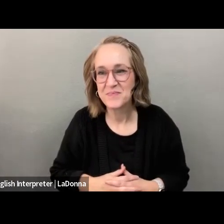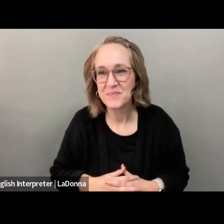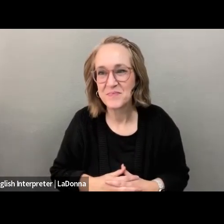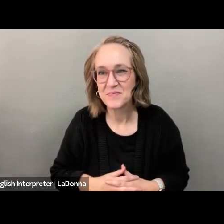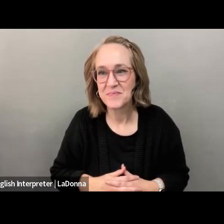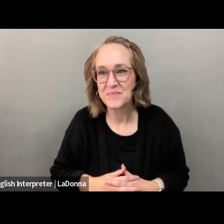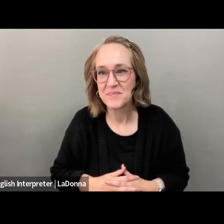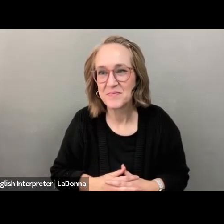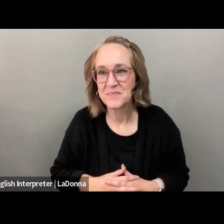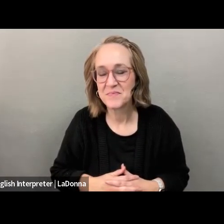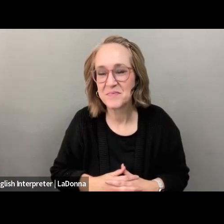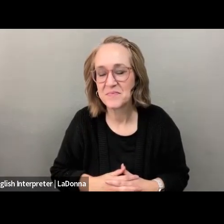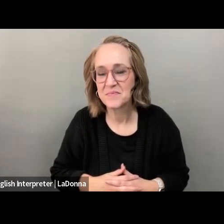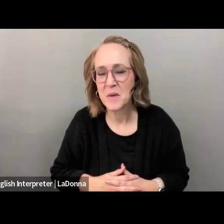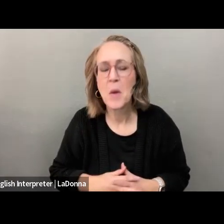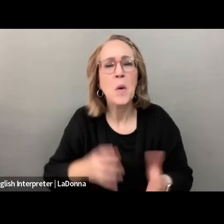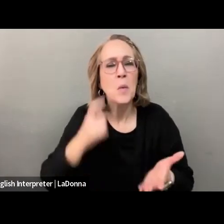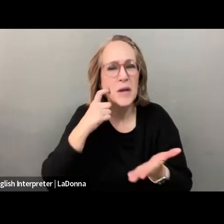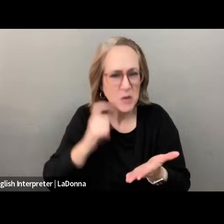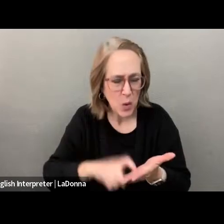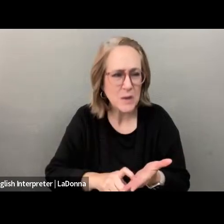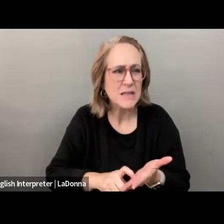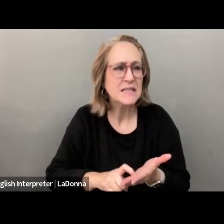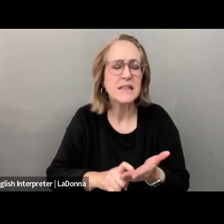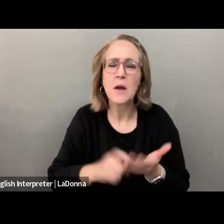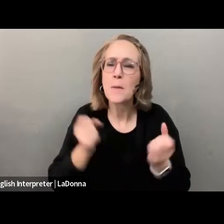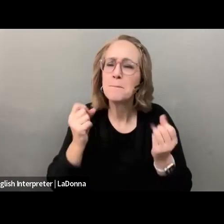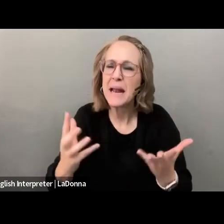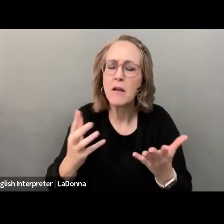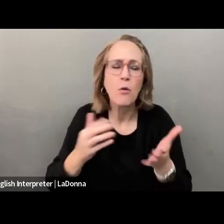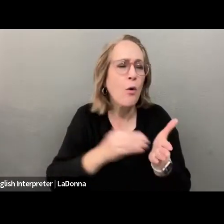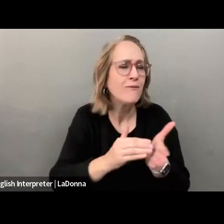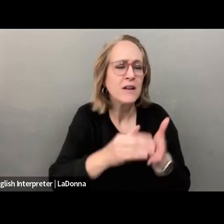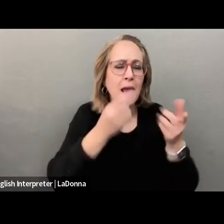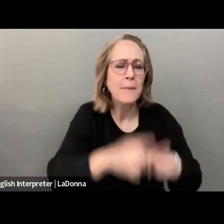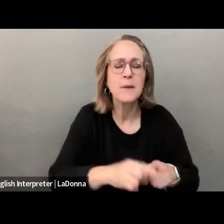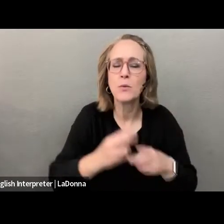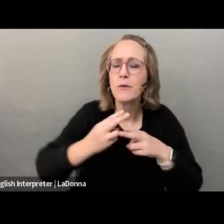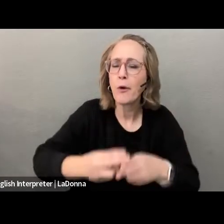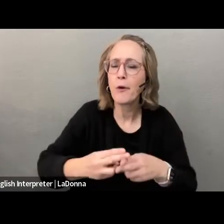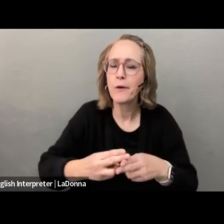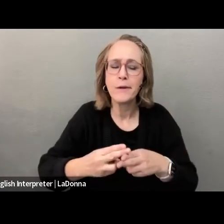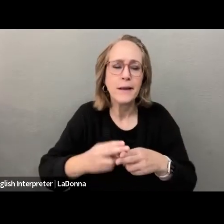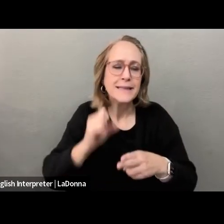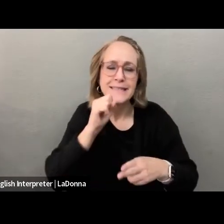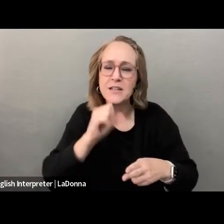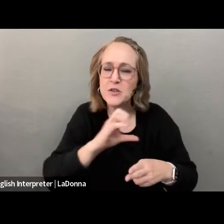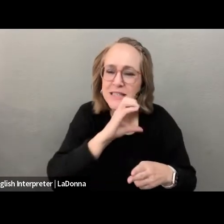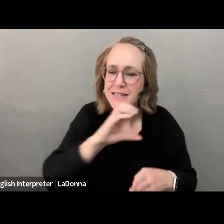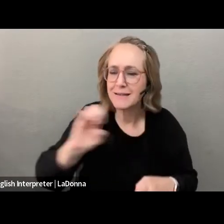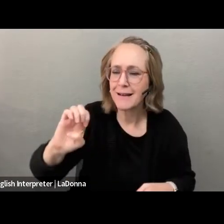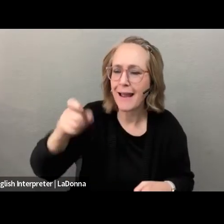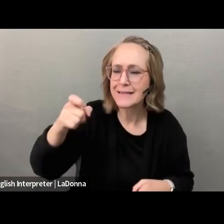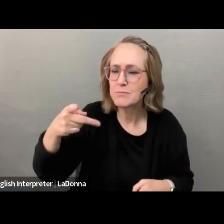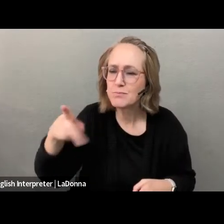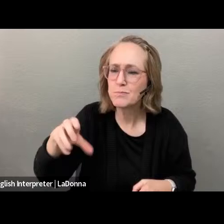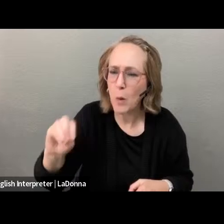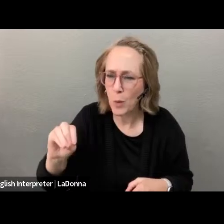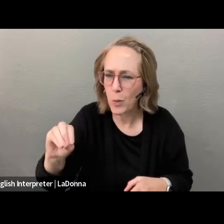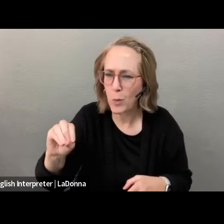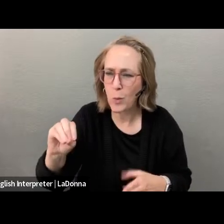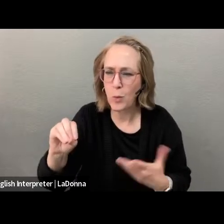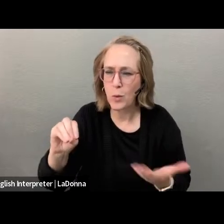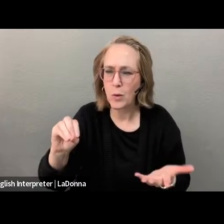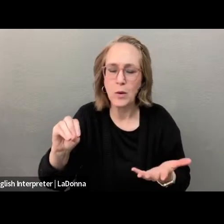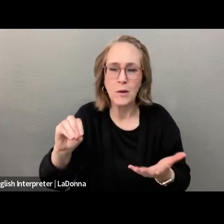are a lot of these little senior expos that come up in various groups. You have to kind of know where you're at. But